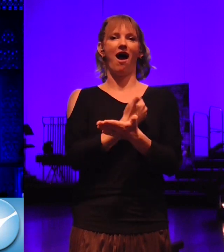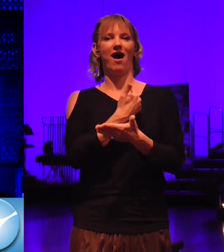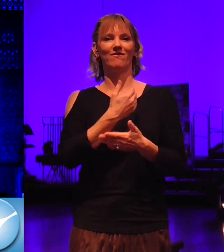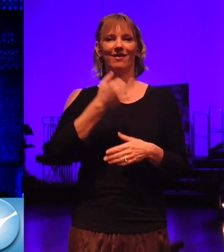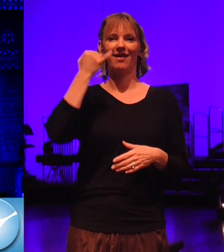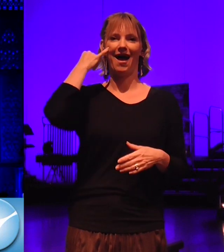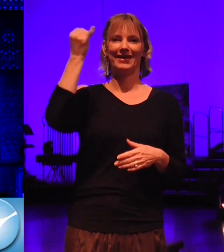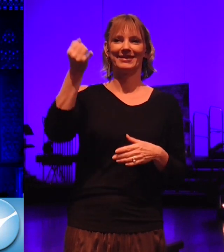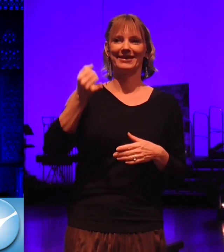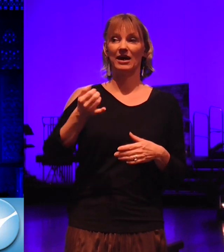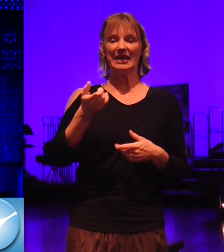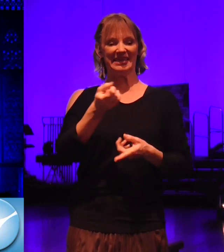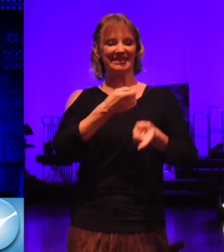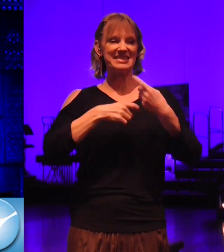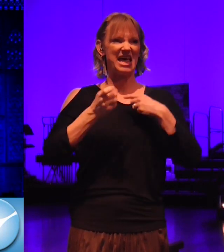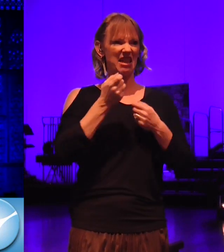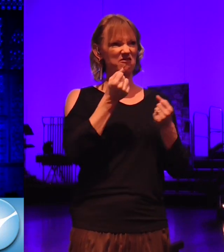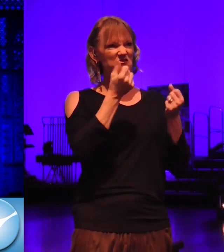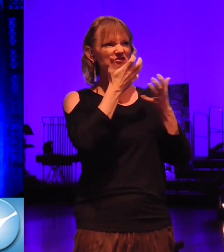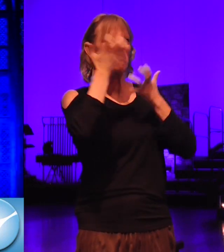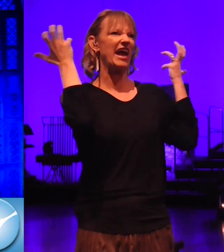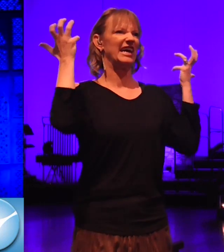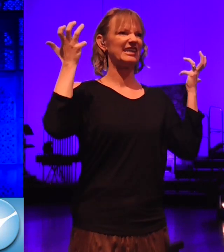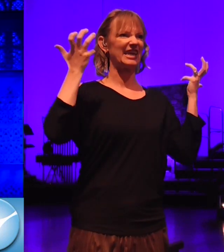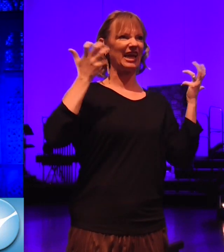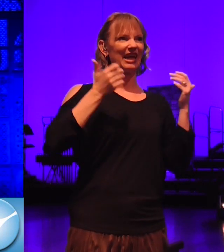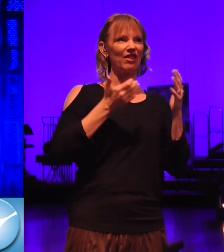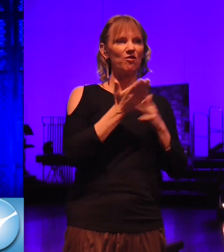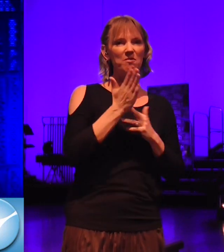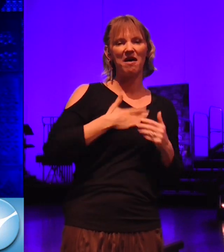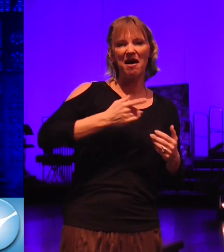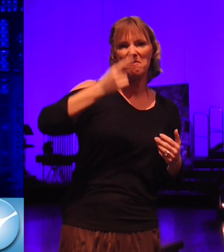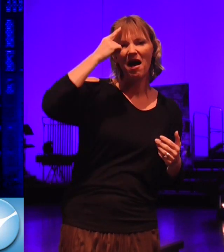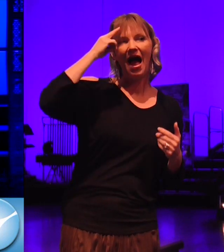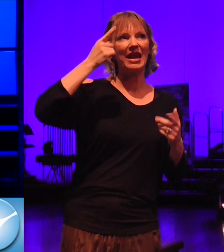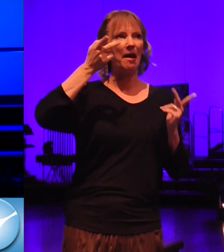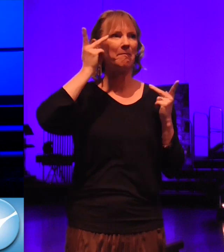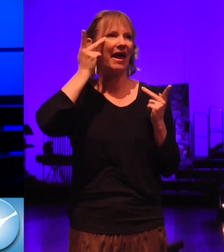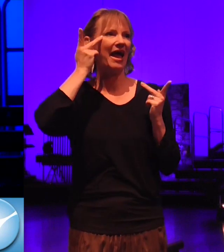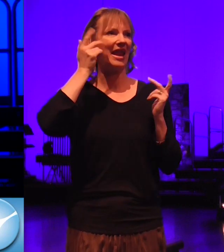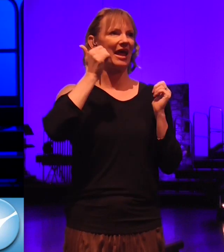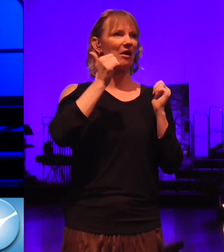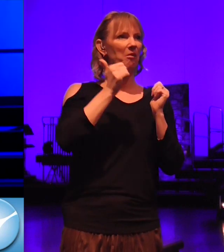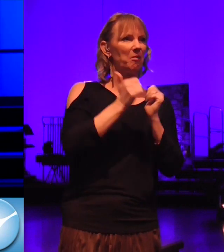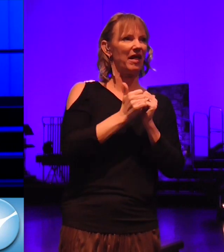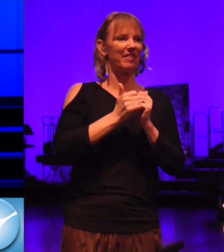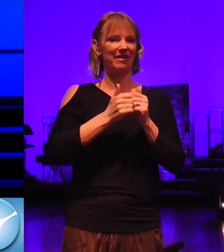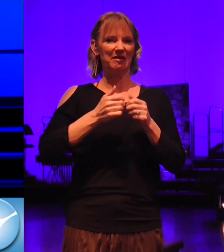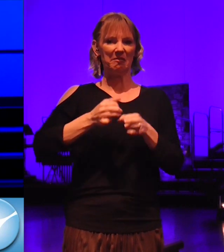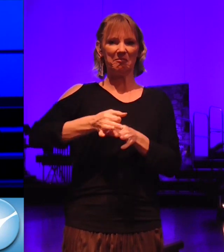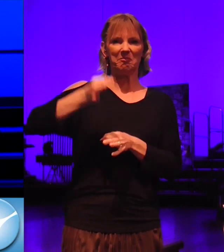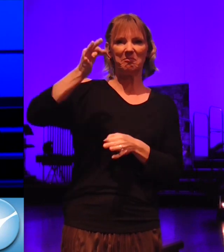Instead of raging through the garden of my mind in a panic with a pitchfork,